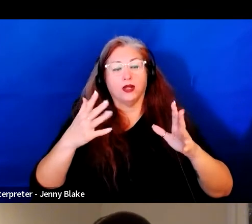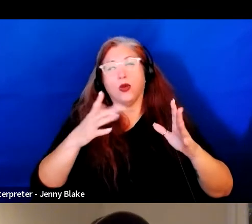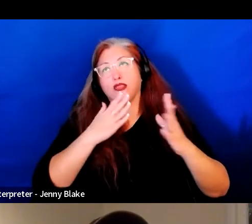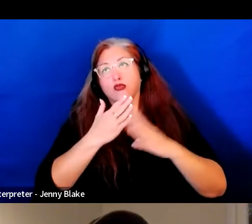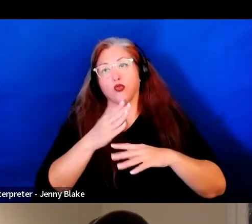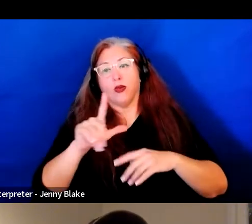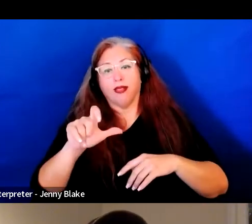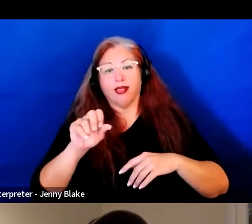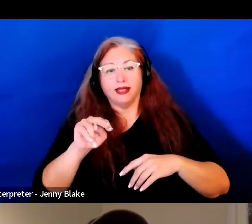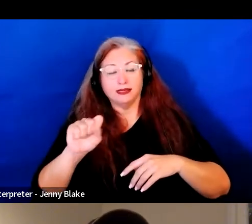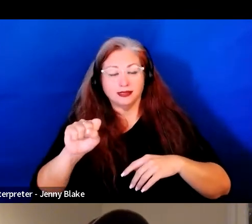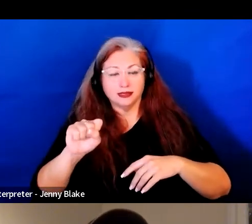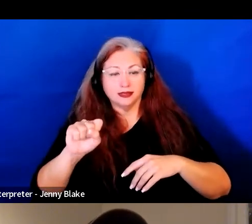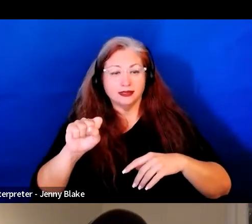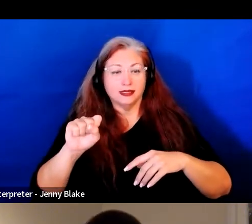when we look at it through the lens of